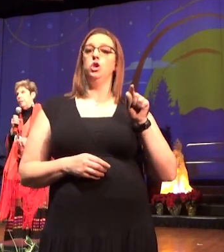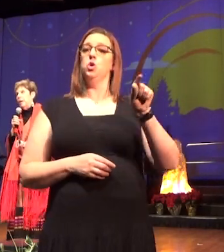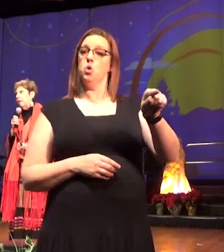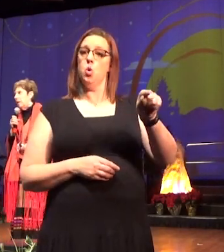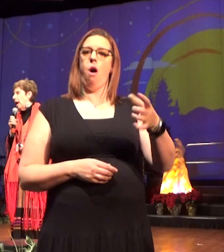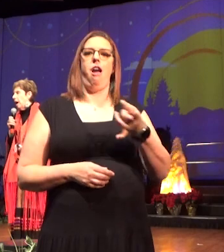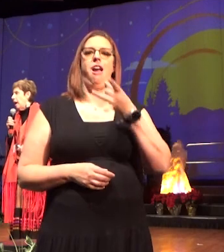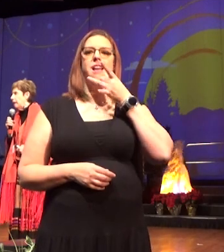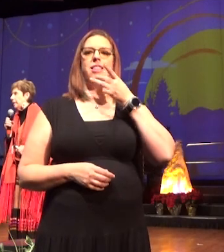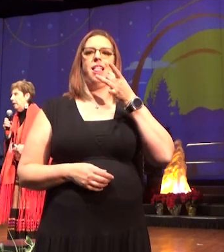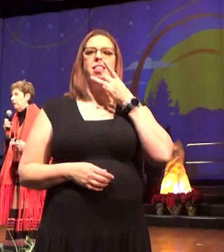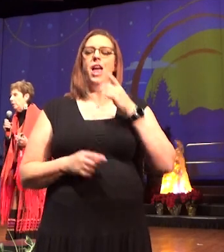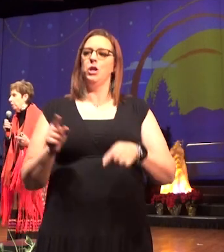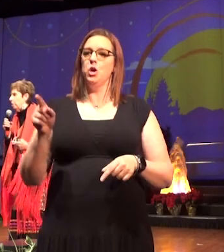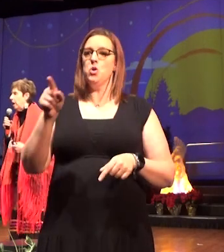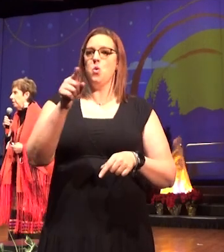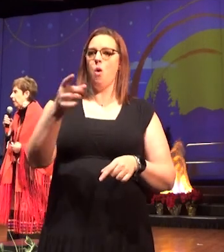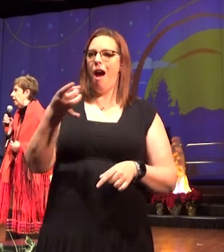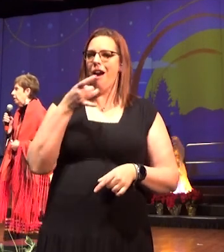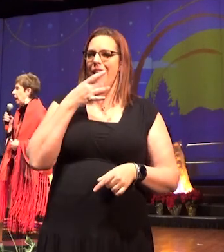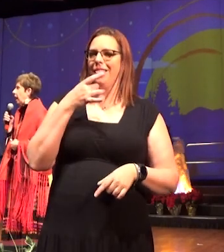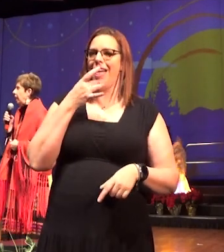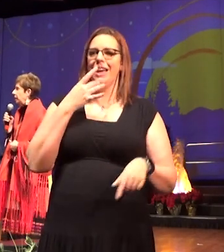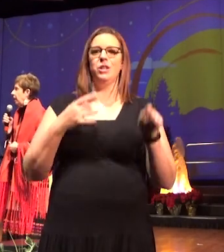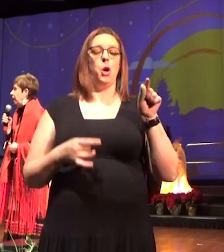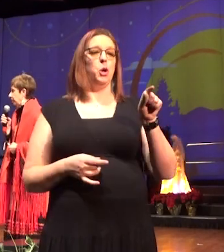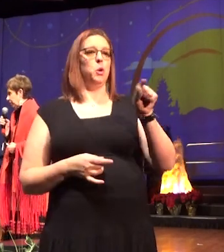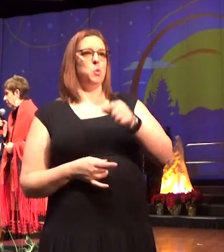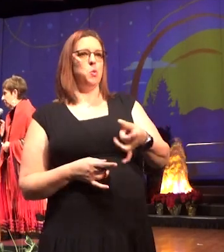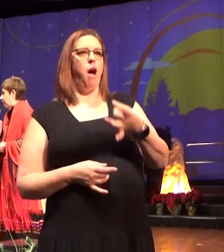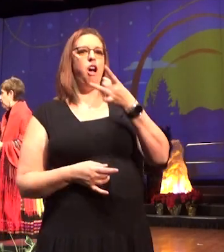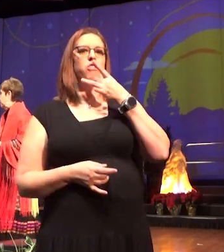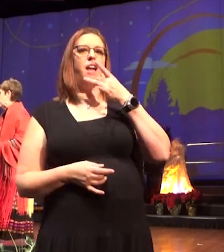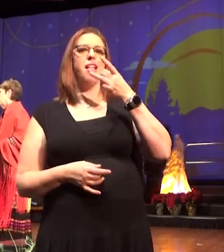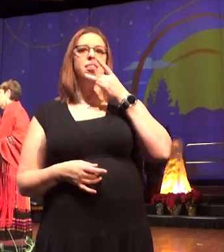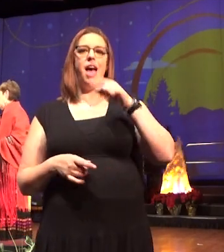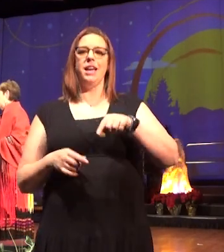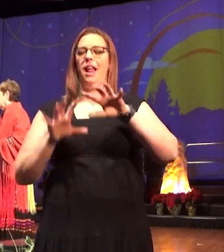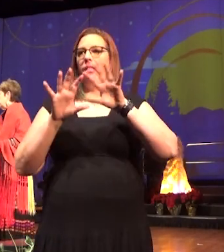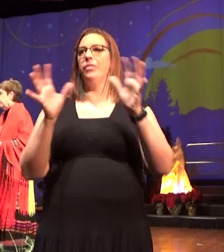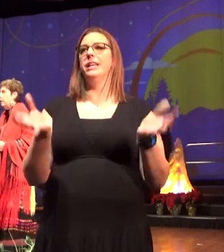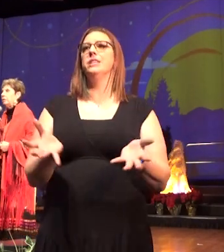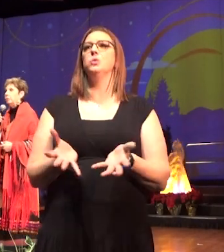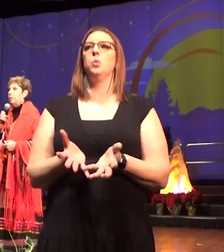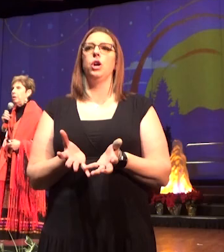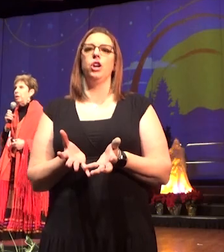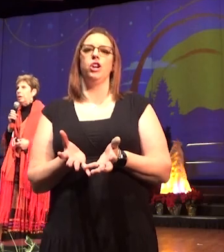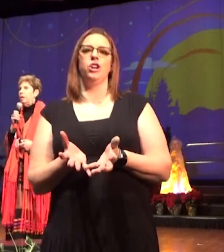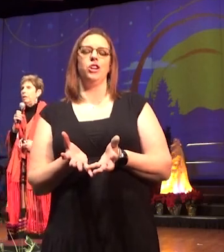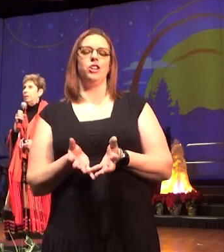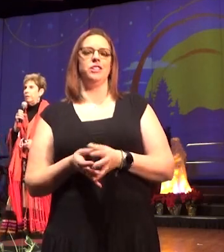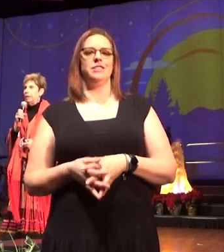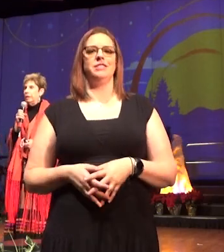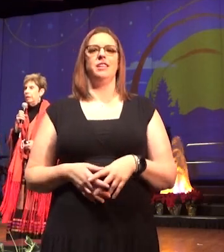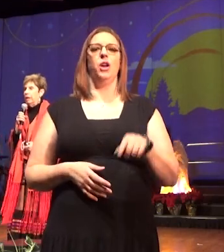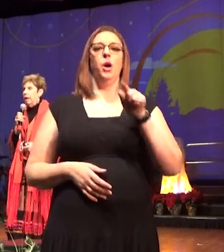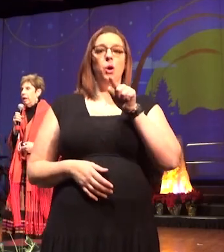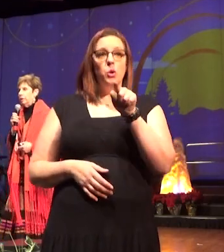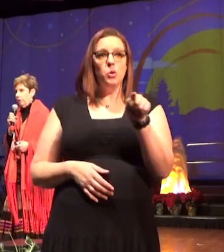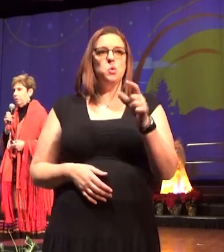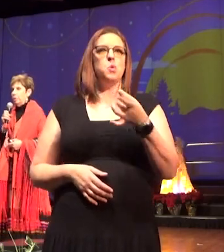You are a light, you are a light, you are a light in this